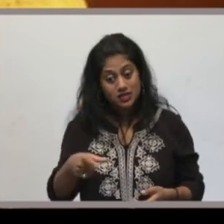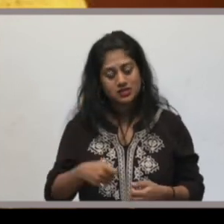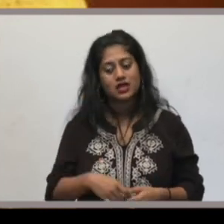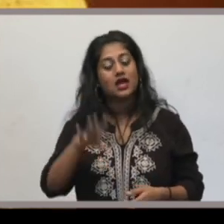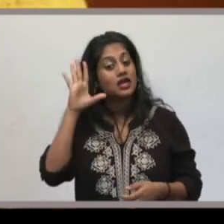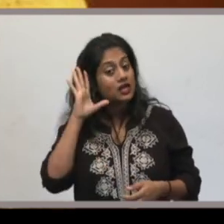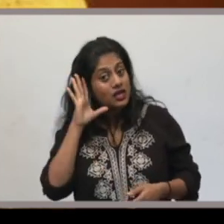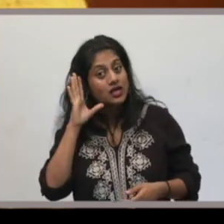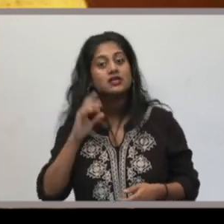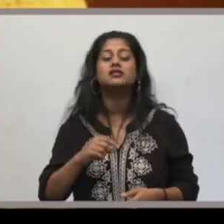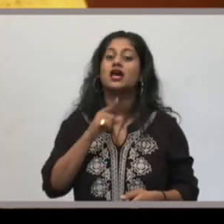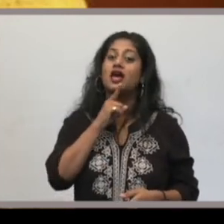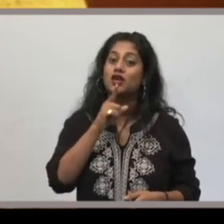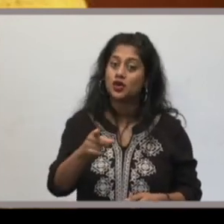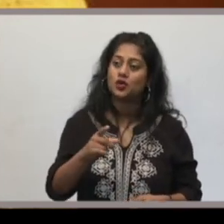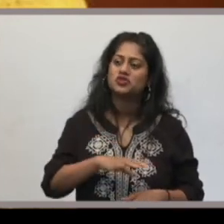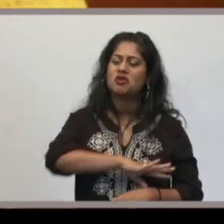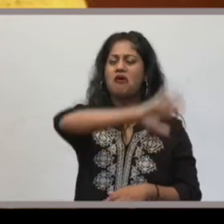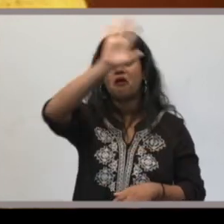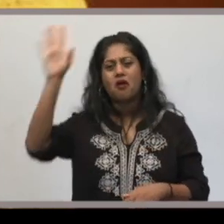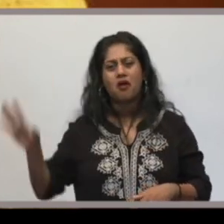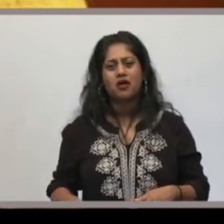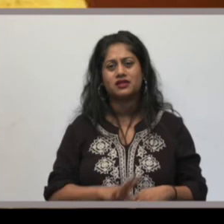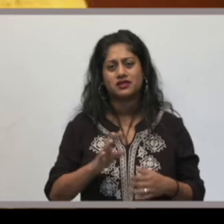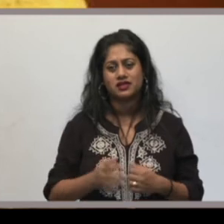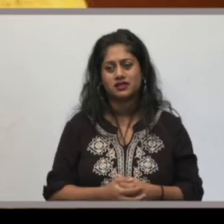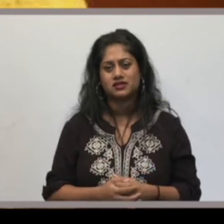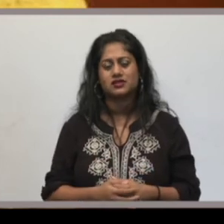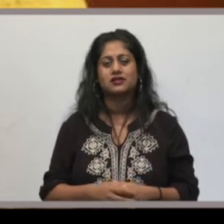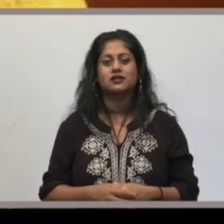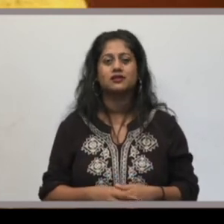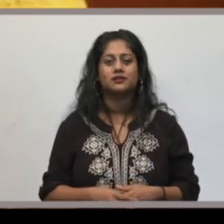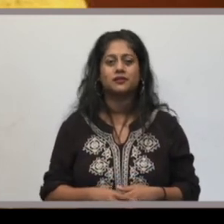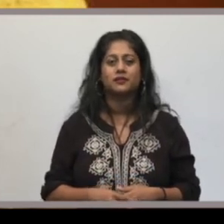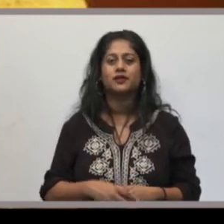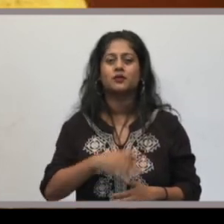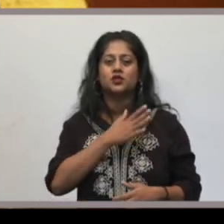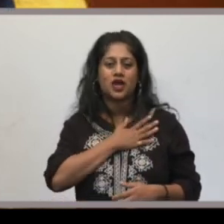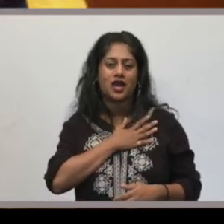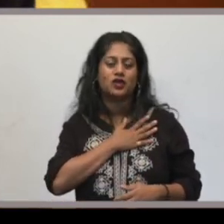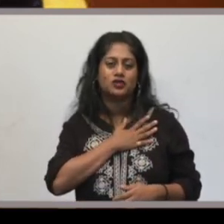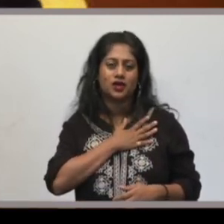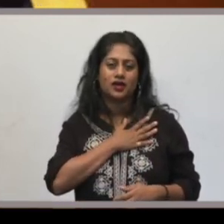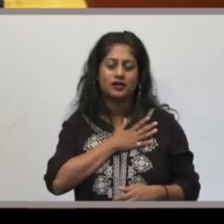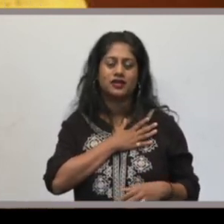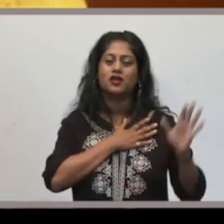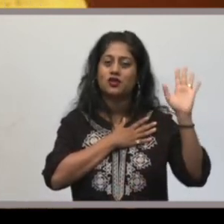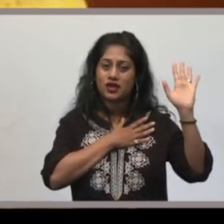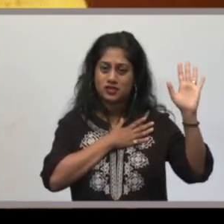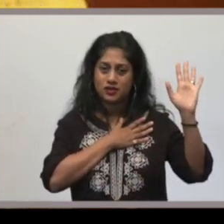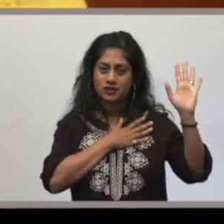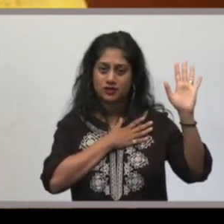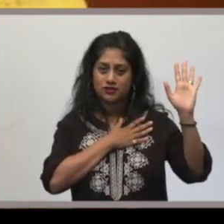I want to help you out. Trust in me. Close your eyes. Take one hand and put it on your heart. Raise your other hand to heaven,